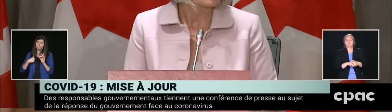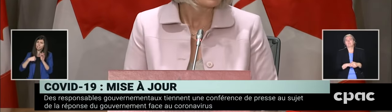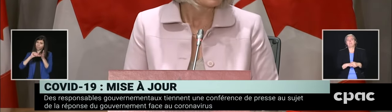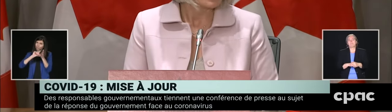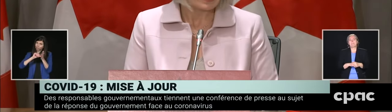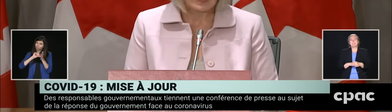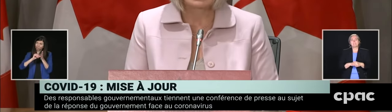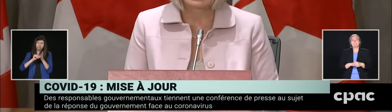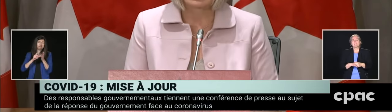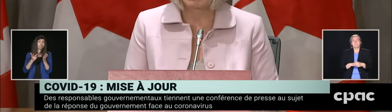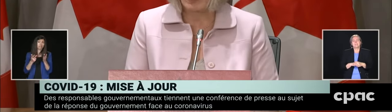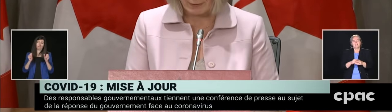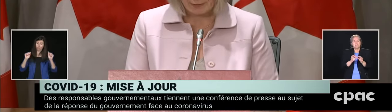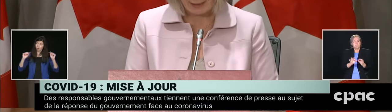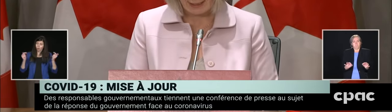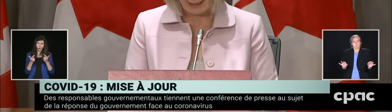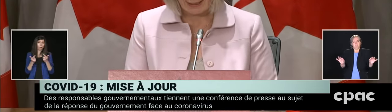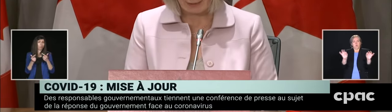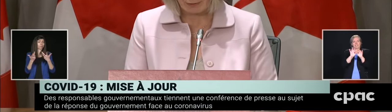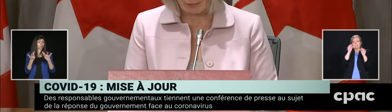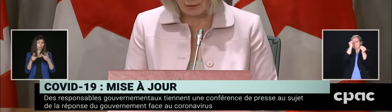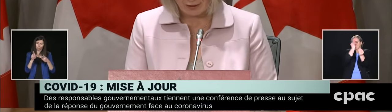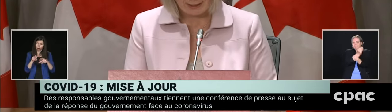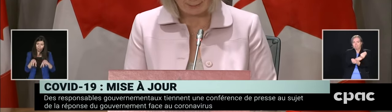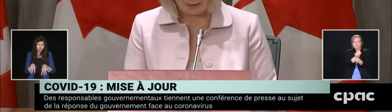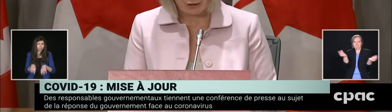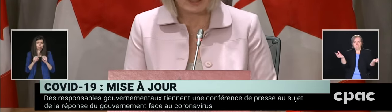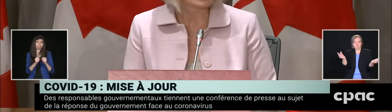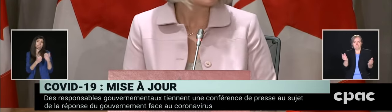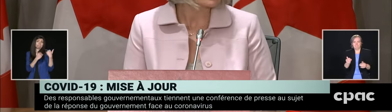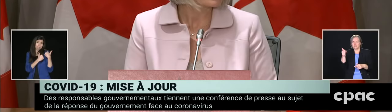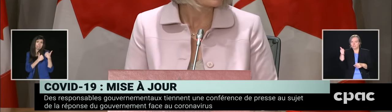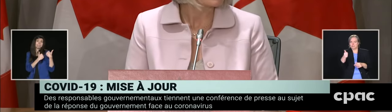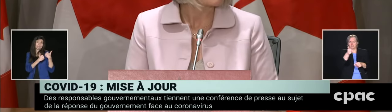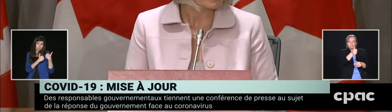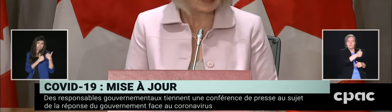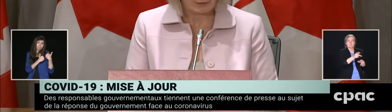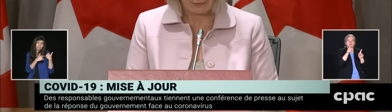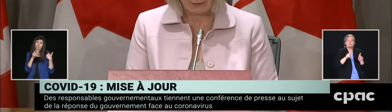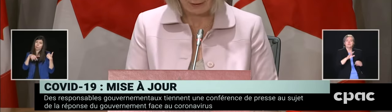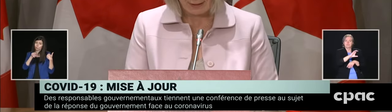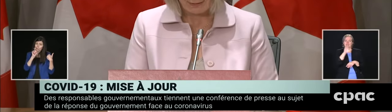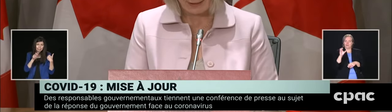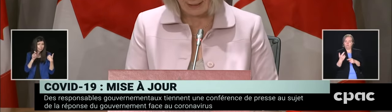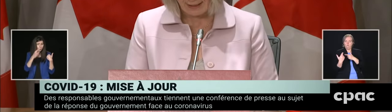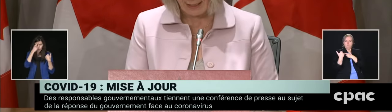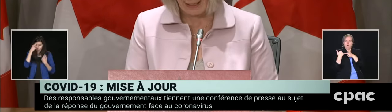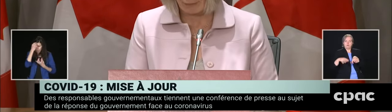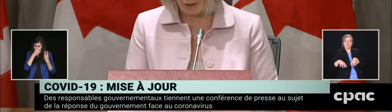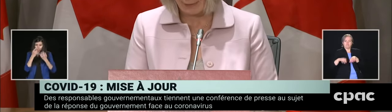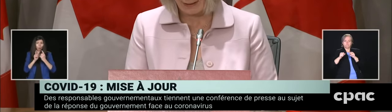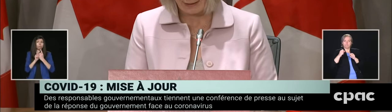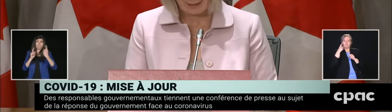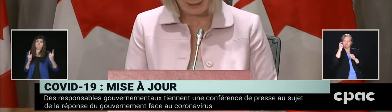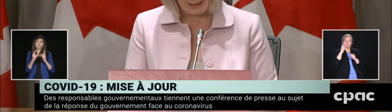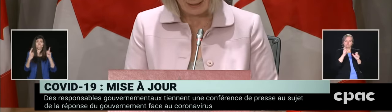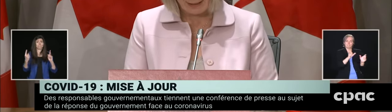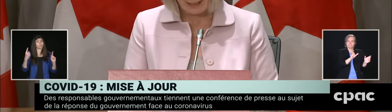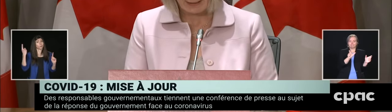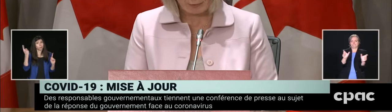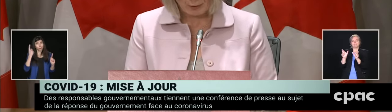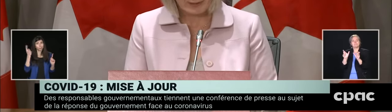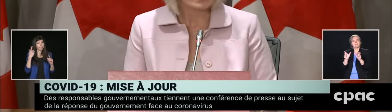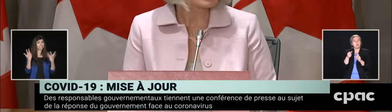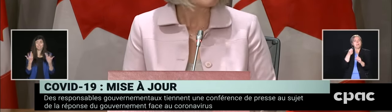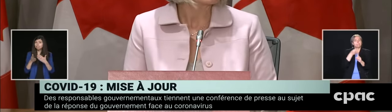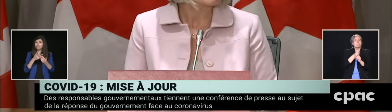virus. As it gets warmer outside and with religious celebrations like Easter and Passover, Vaisakhi and Ramadan coming,